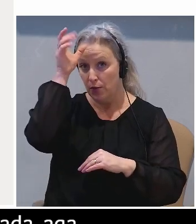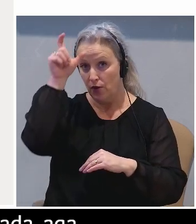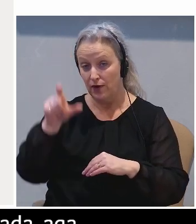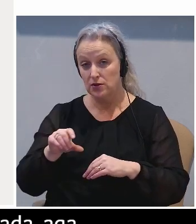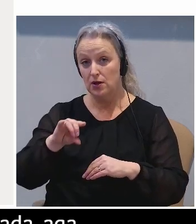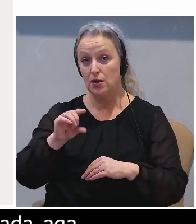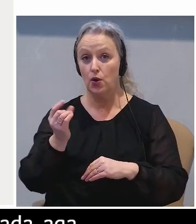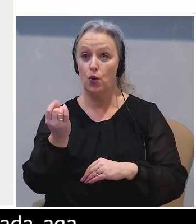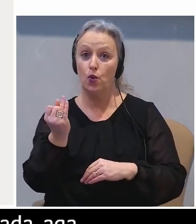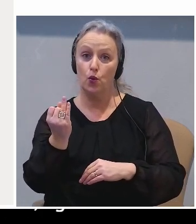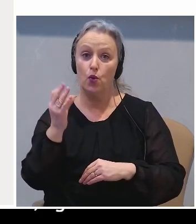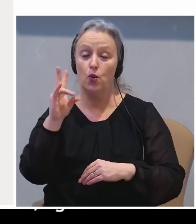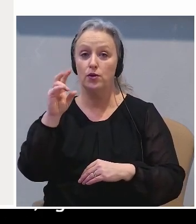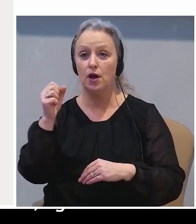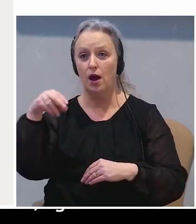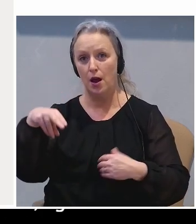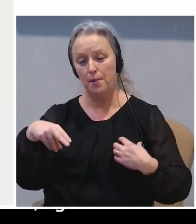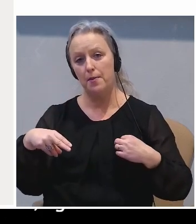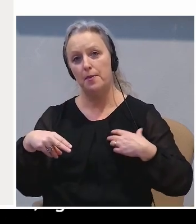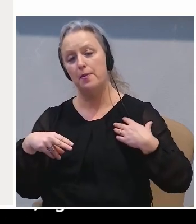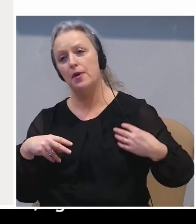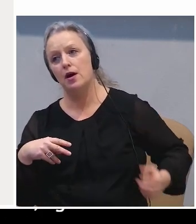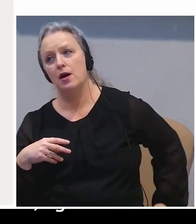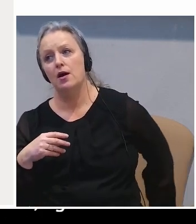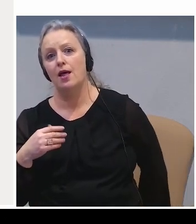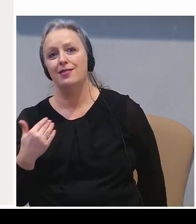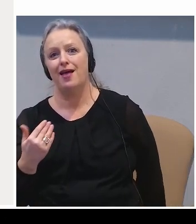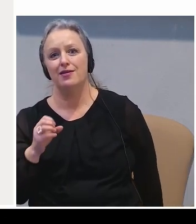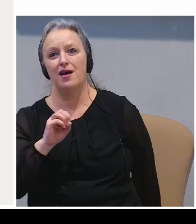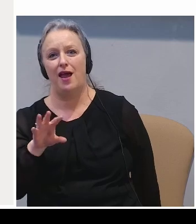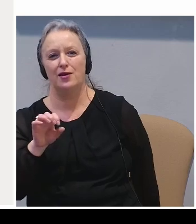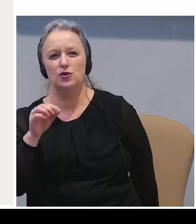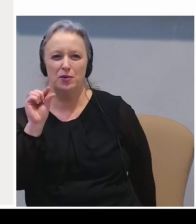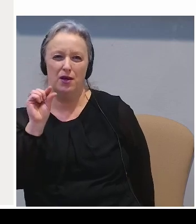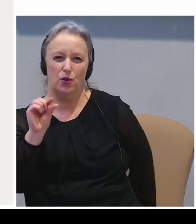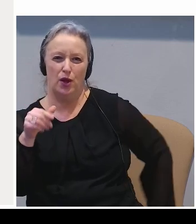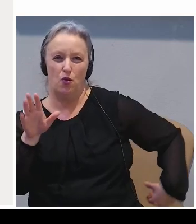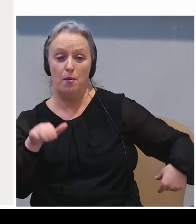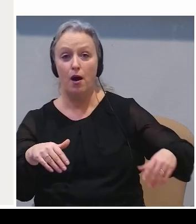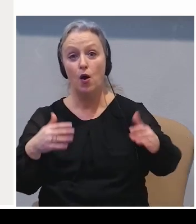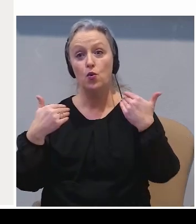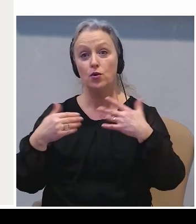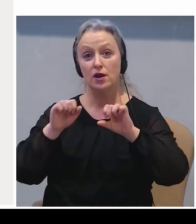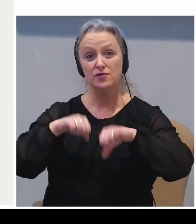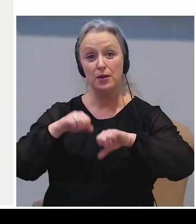trial. So then if we can discuss how this was made possible, that would be great too.